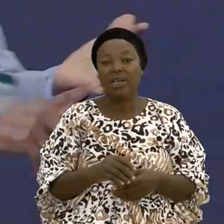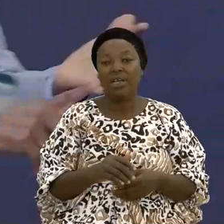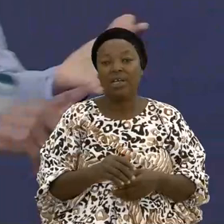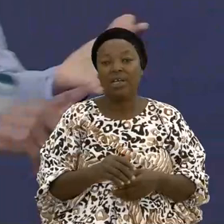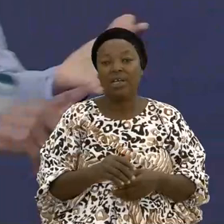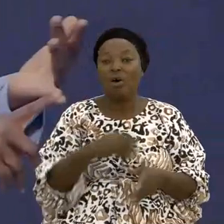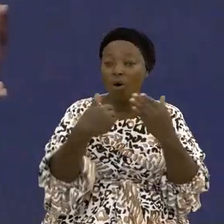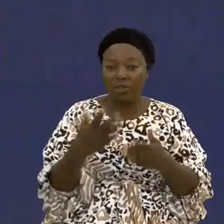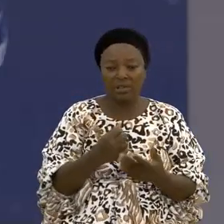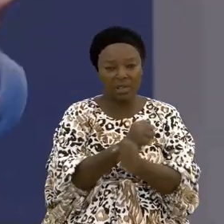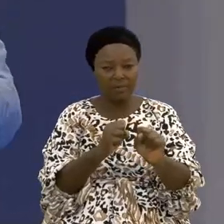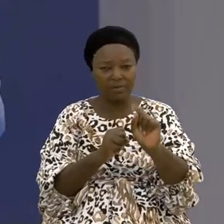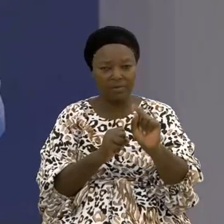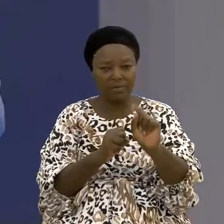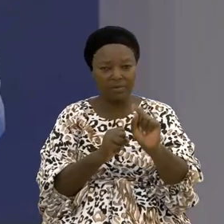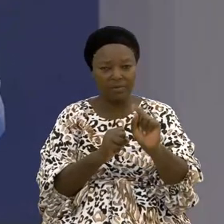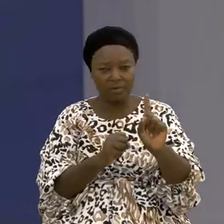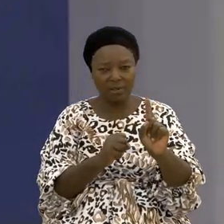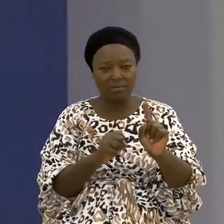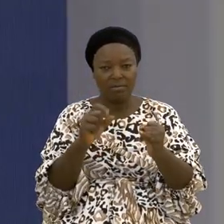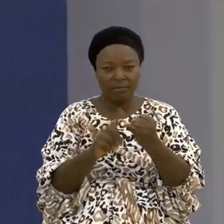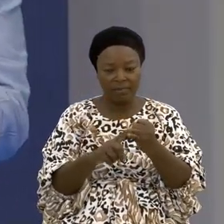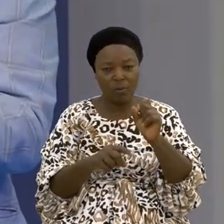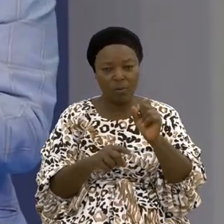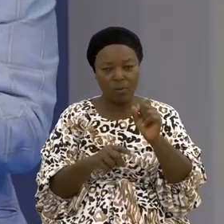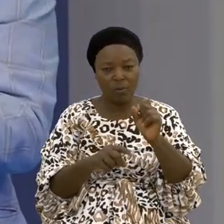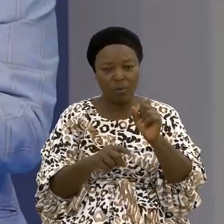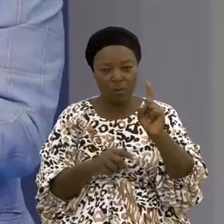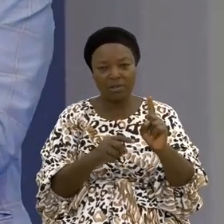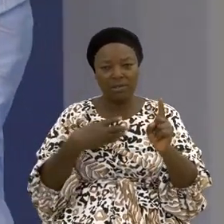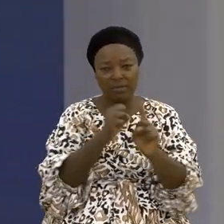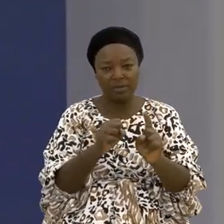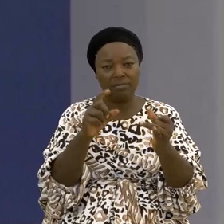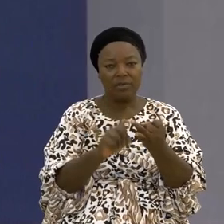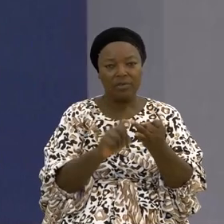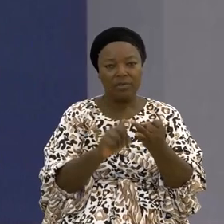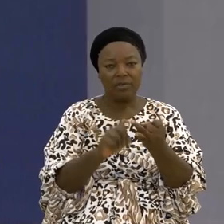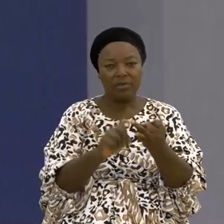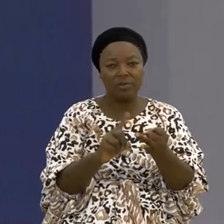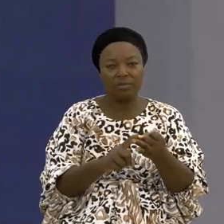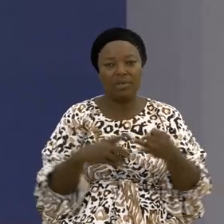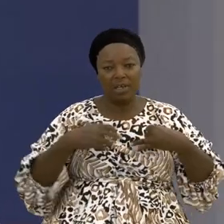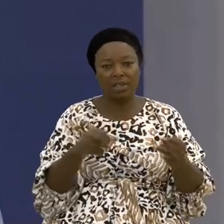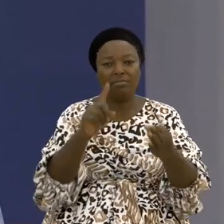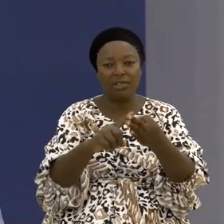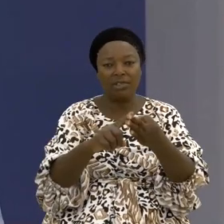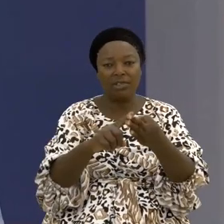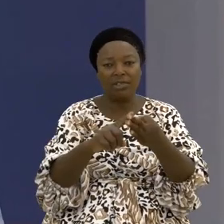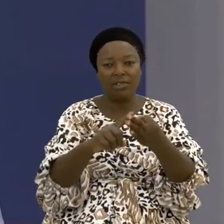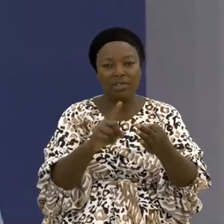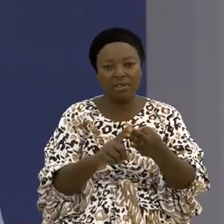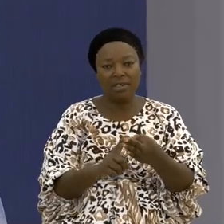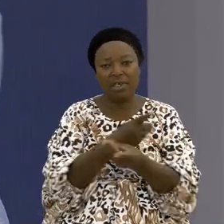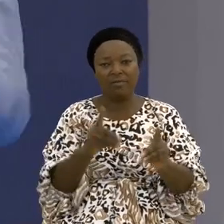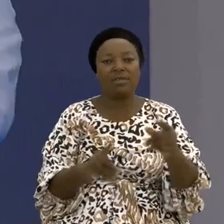things, salvation, all things, healing, all things, deliverance, all things,